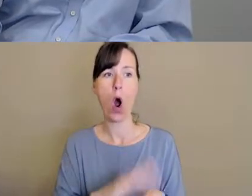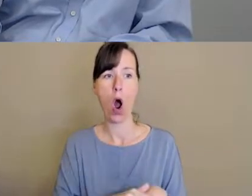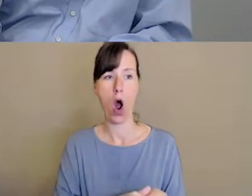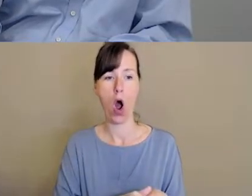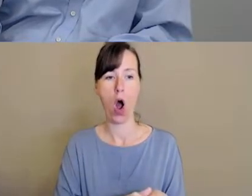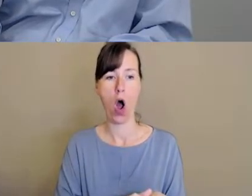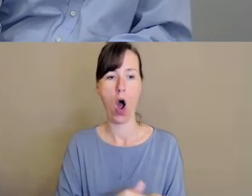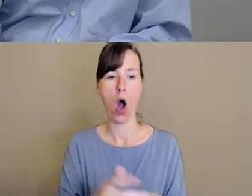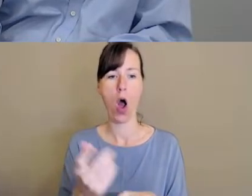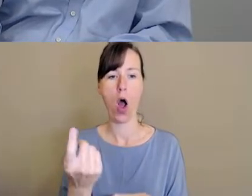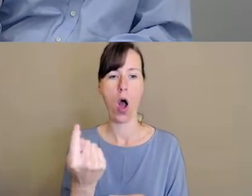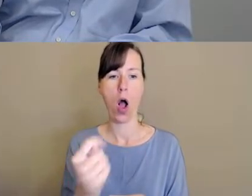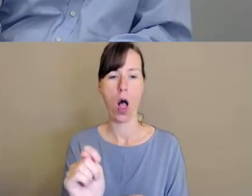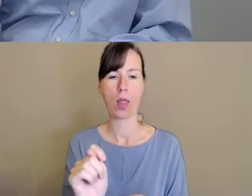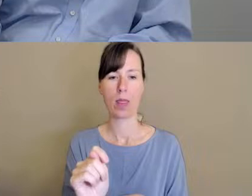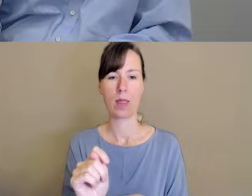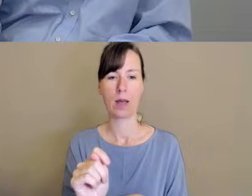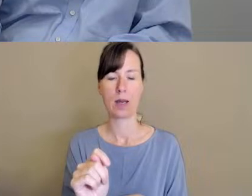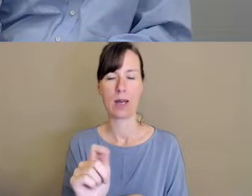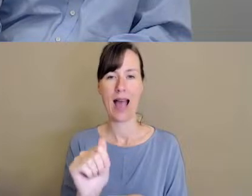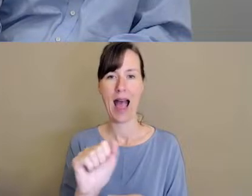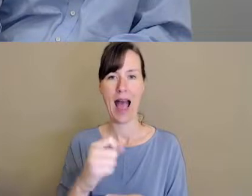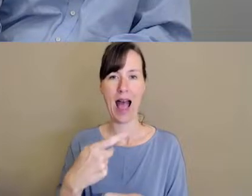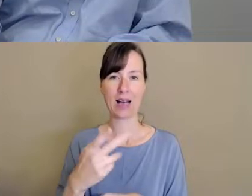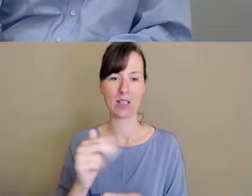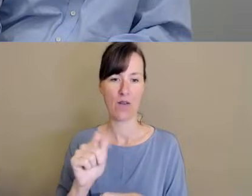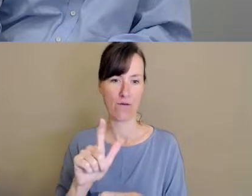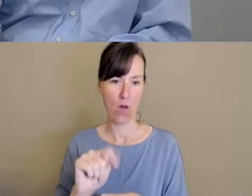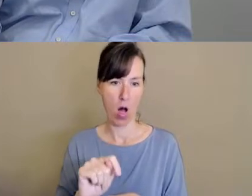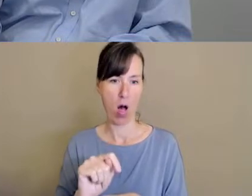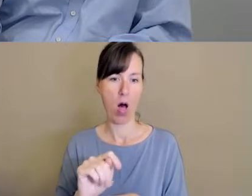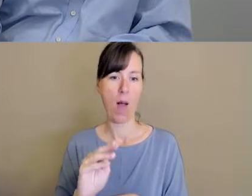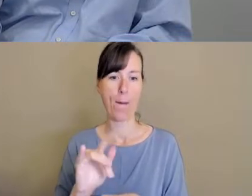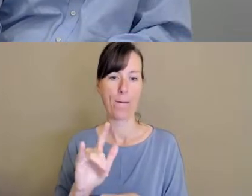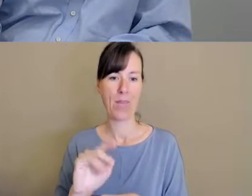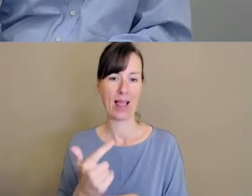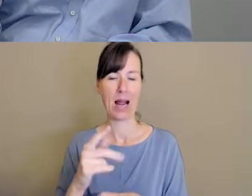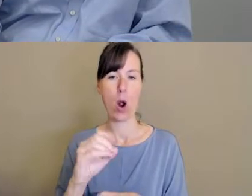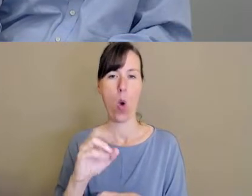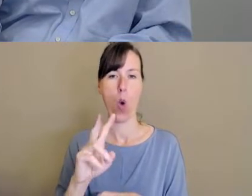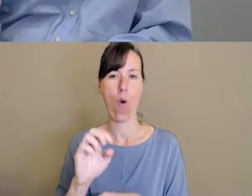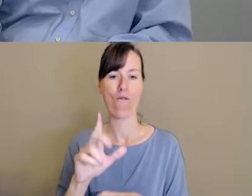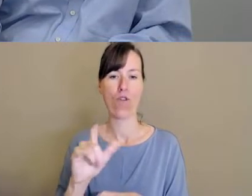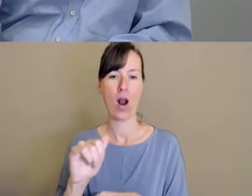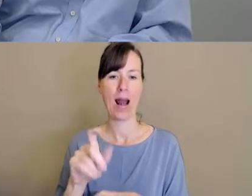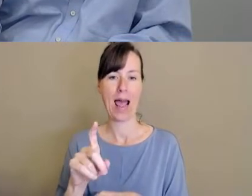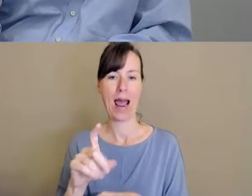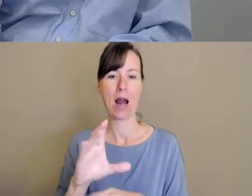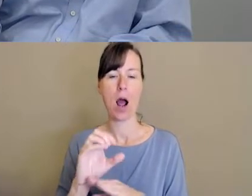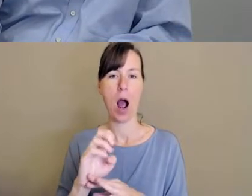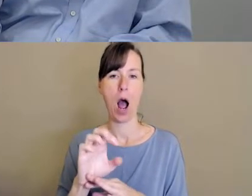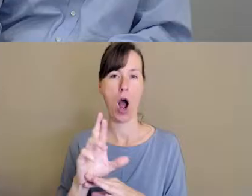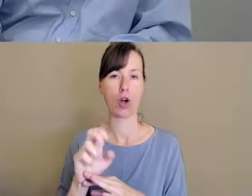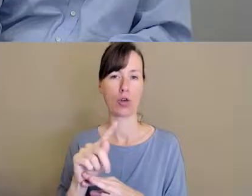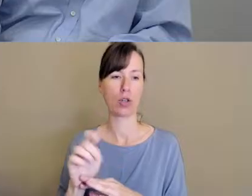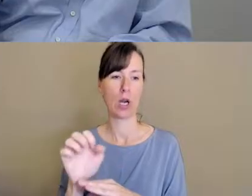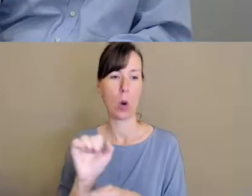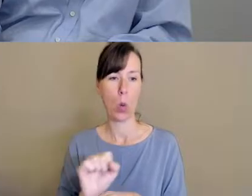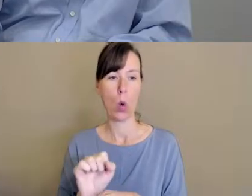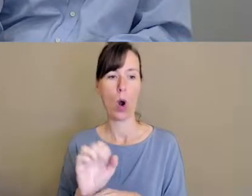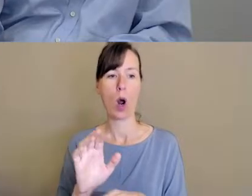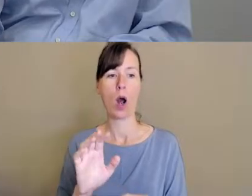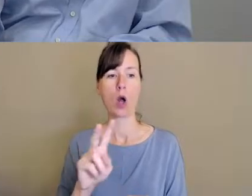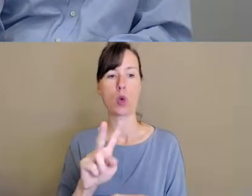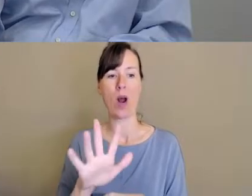performing asphalt, milling, overlay on the concrete work in the 2500 block of Wayne Place and the